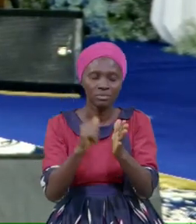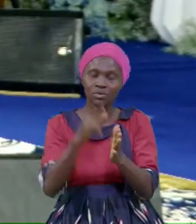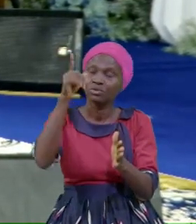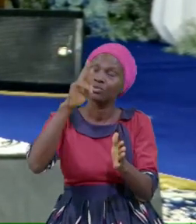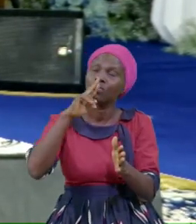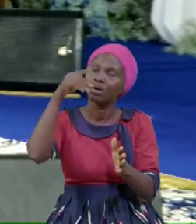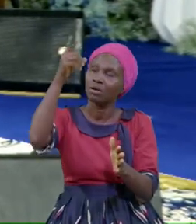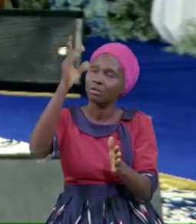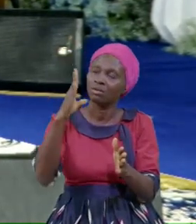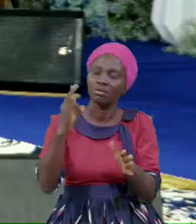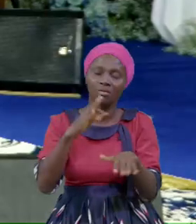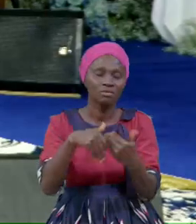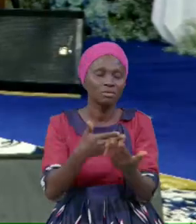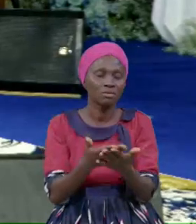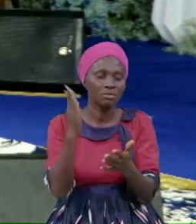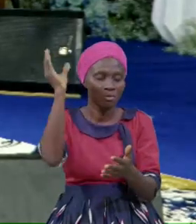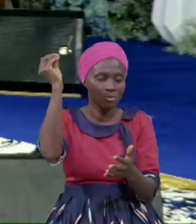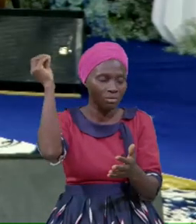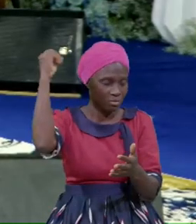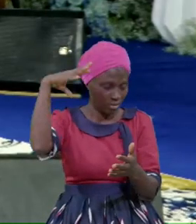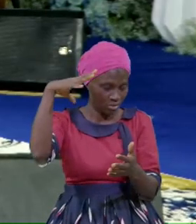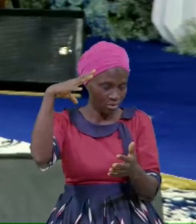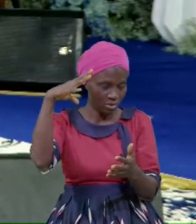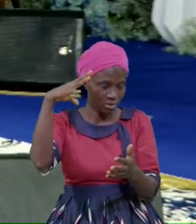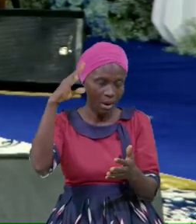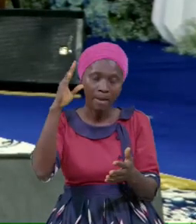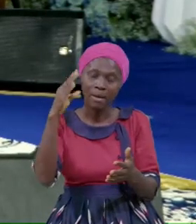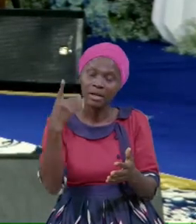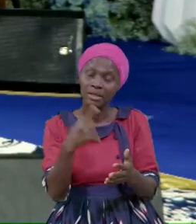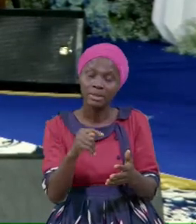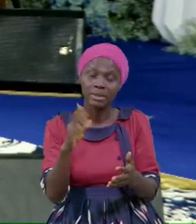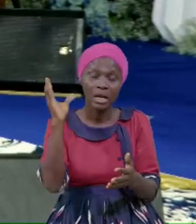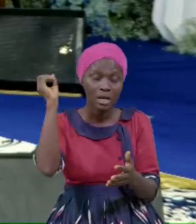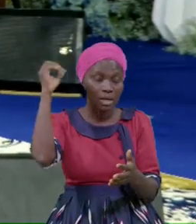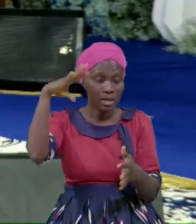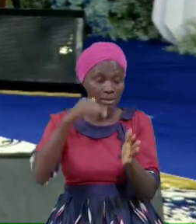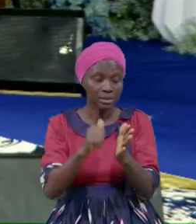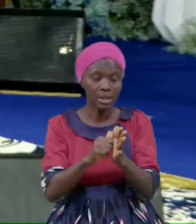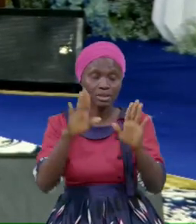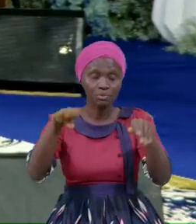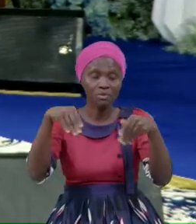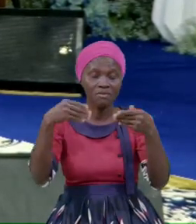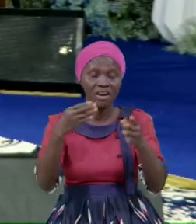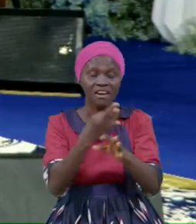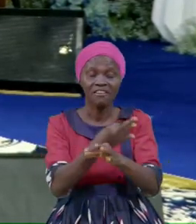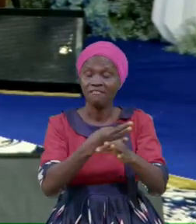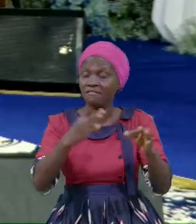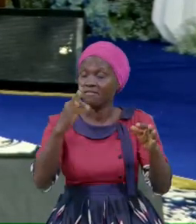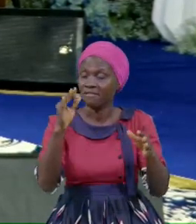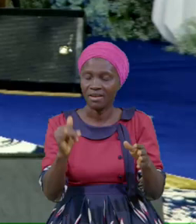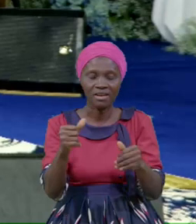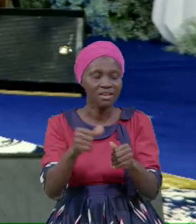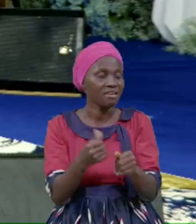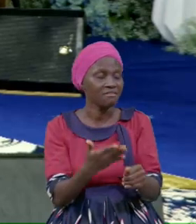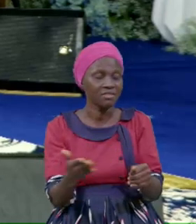grace. The grace that supplies freely everything in our